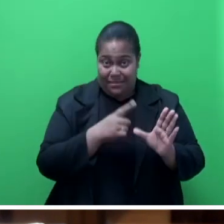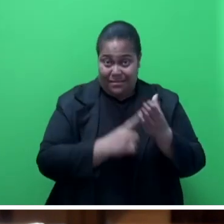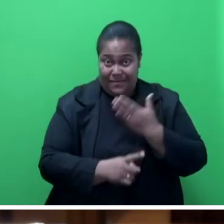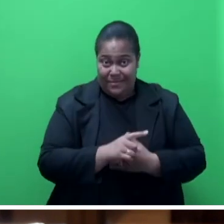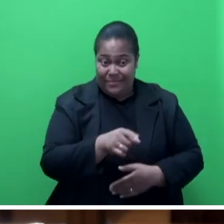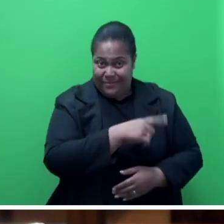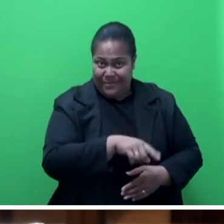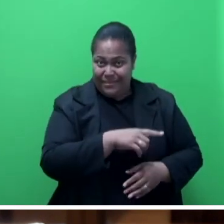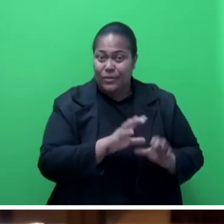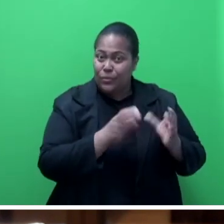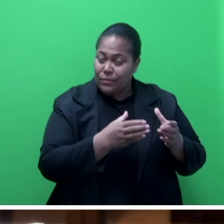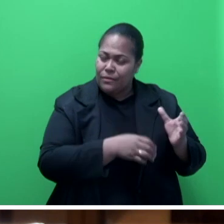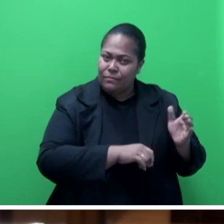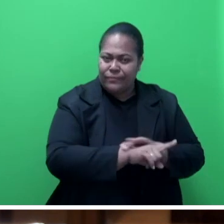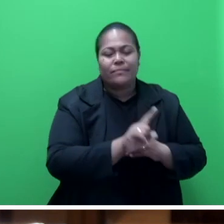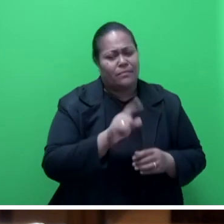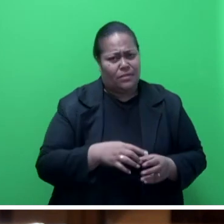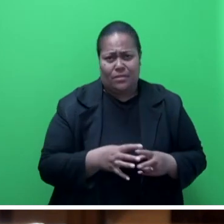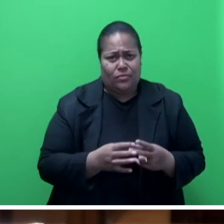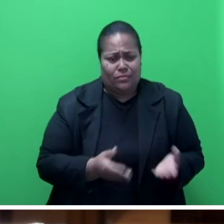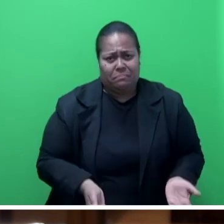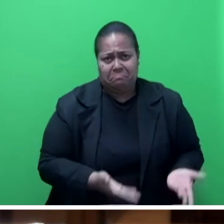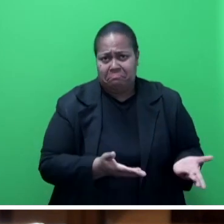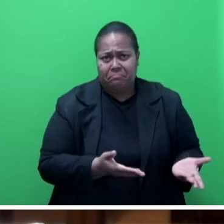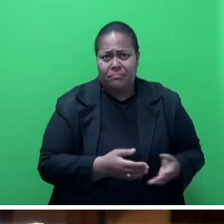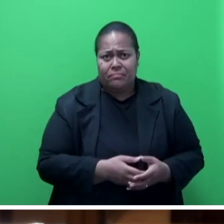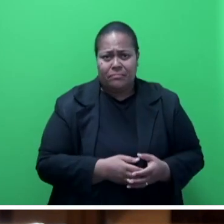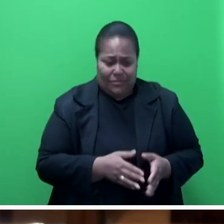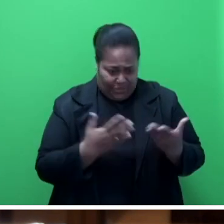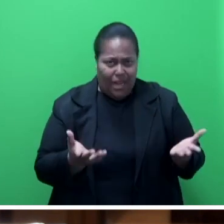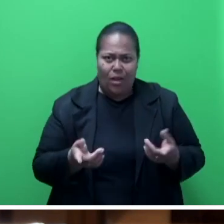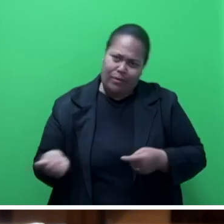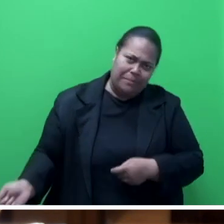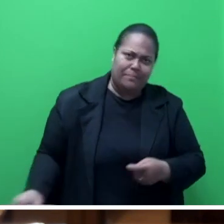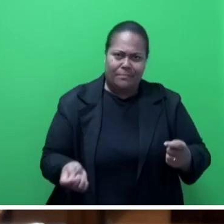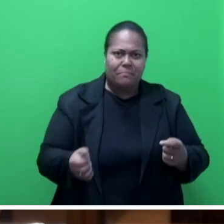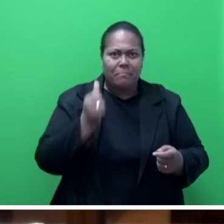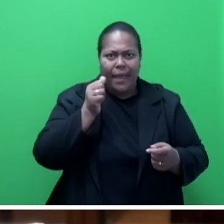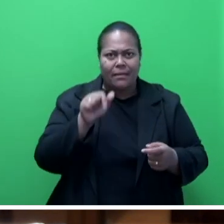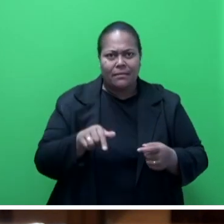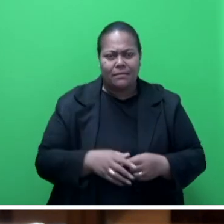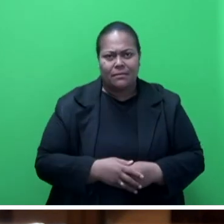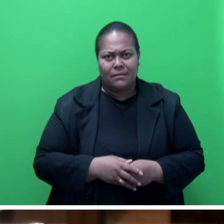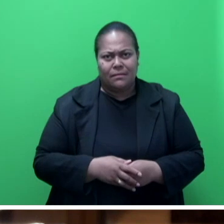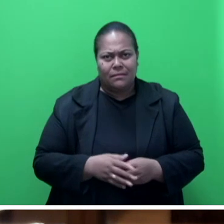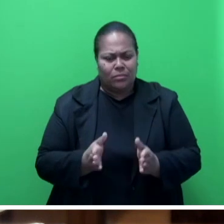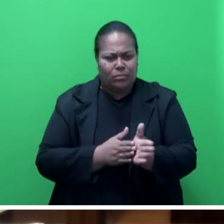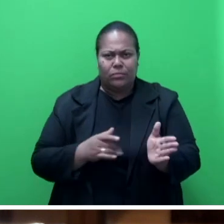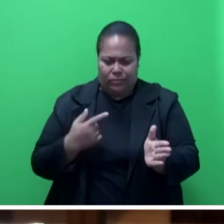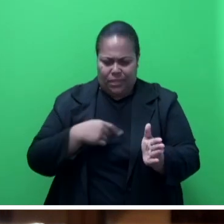This is what they choose to do, drag us back into the old business while we should be looking ahead.